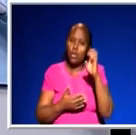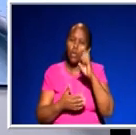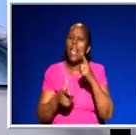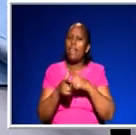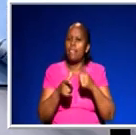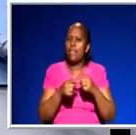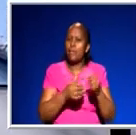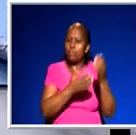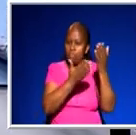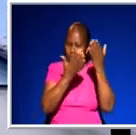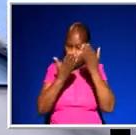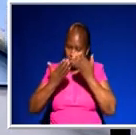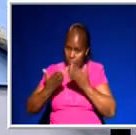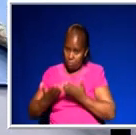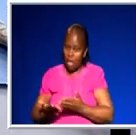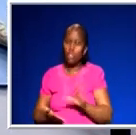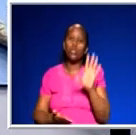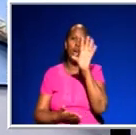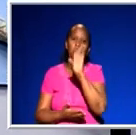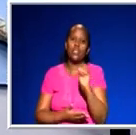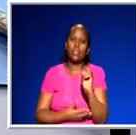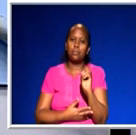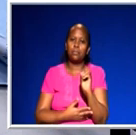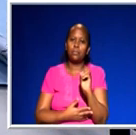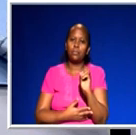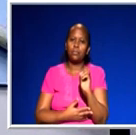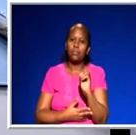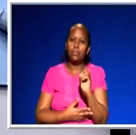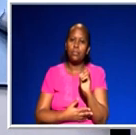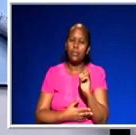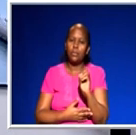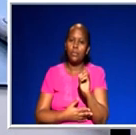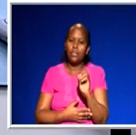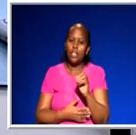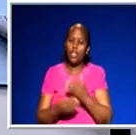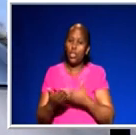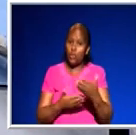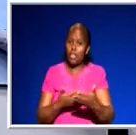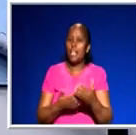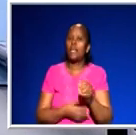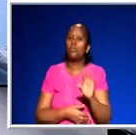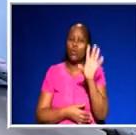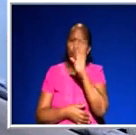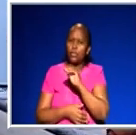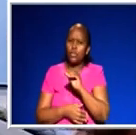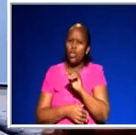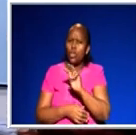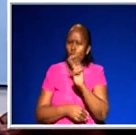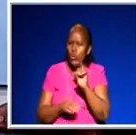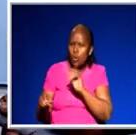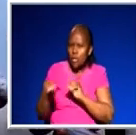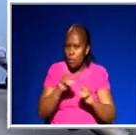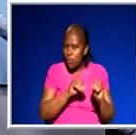also brought them back to Africa, or they used to sell them to Africa. So if you look at the